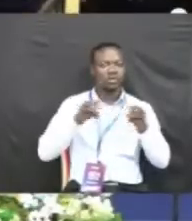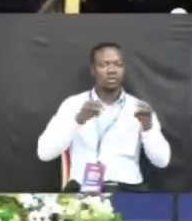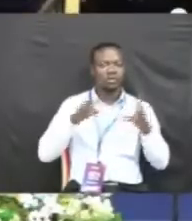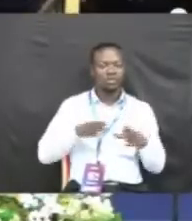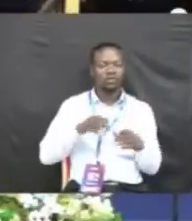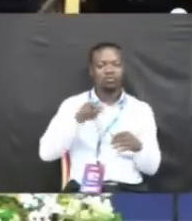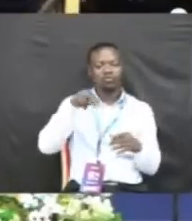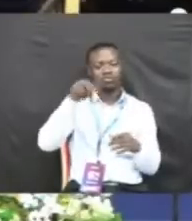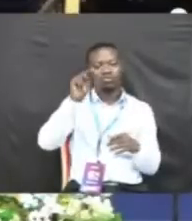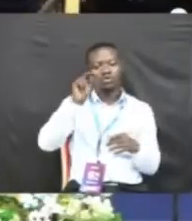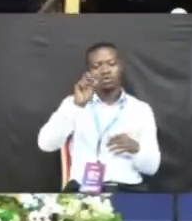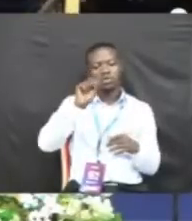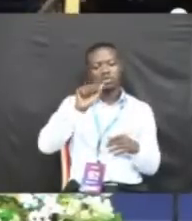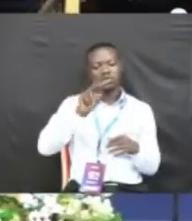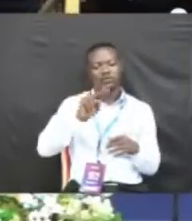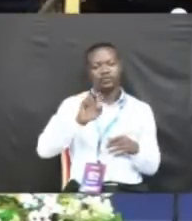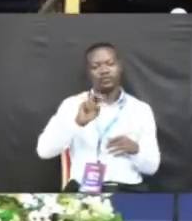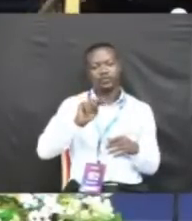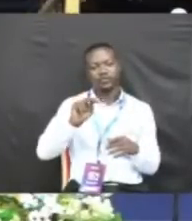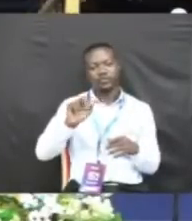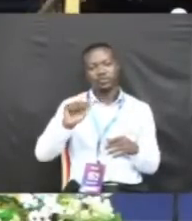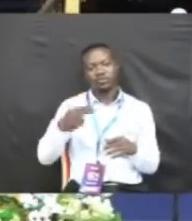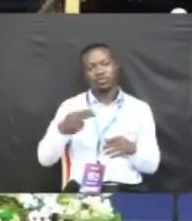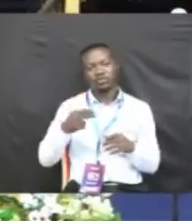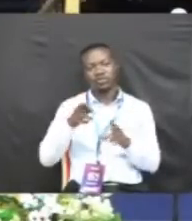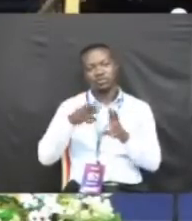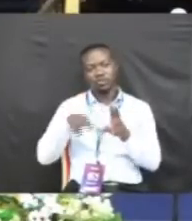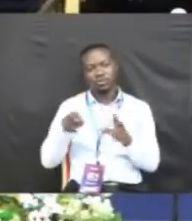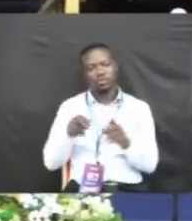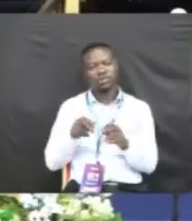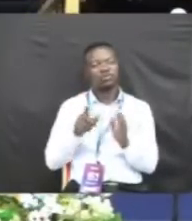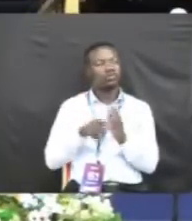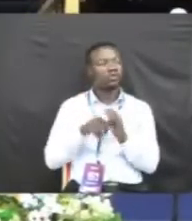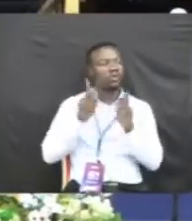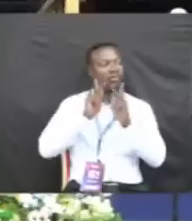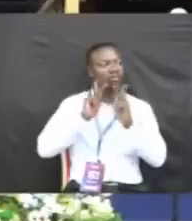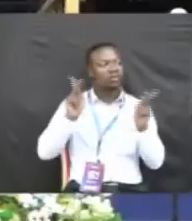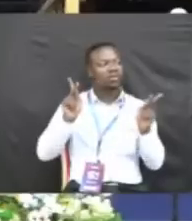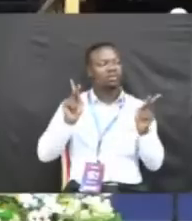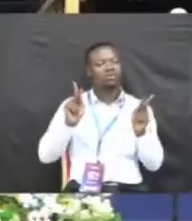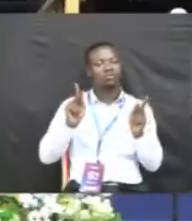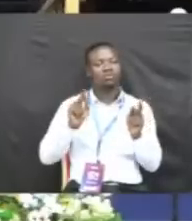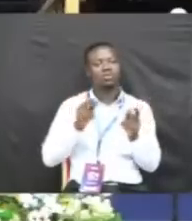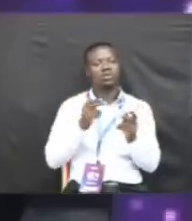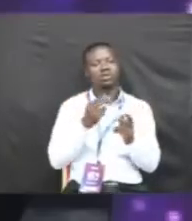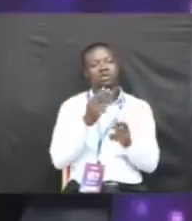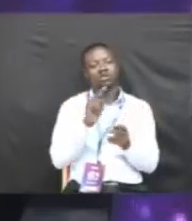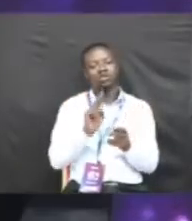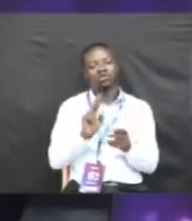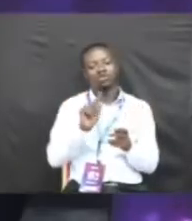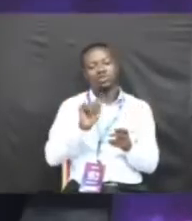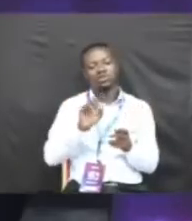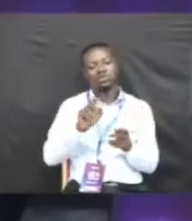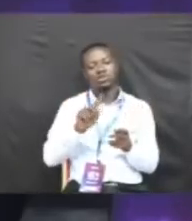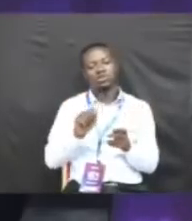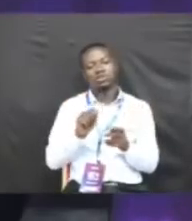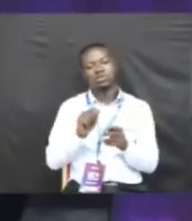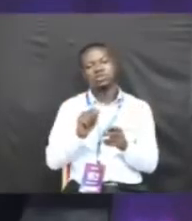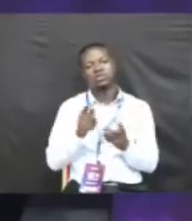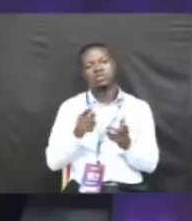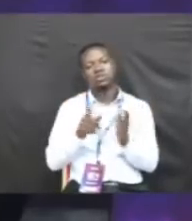and Savannah regions for the public utility regulatory commission was awarded the 2022